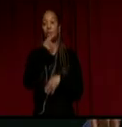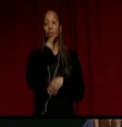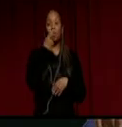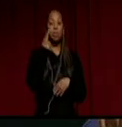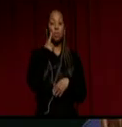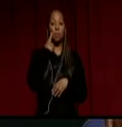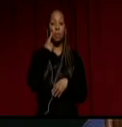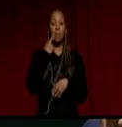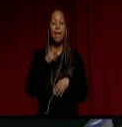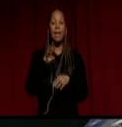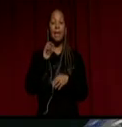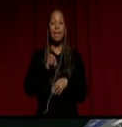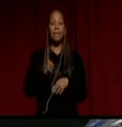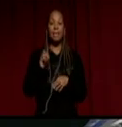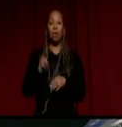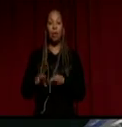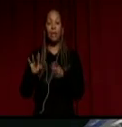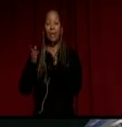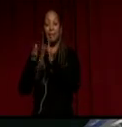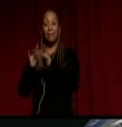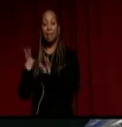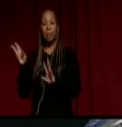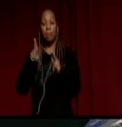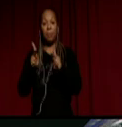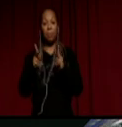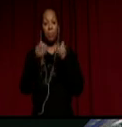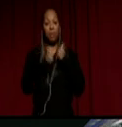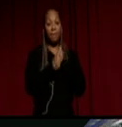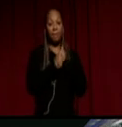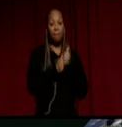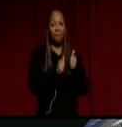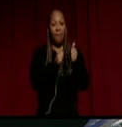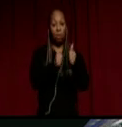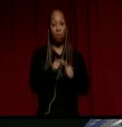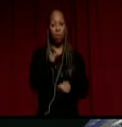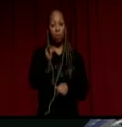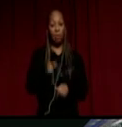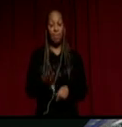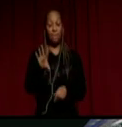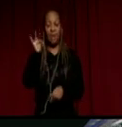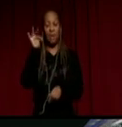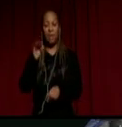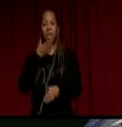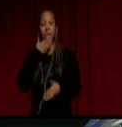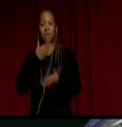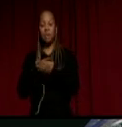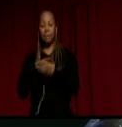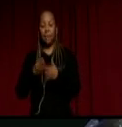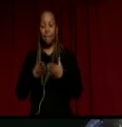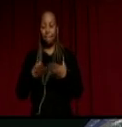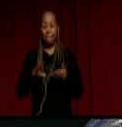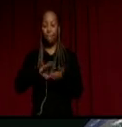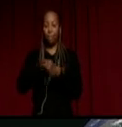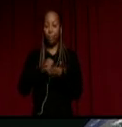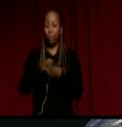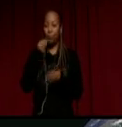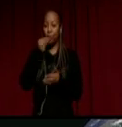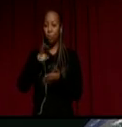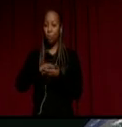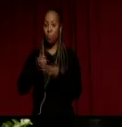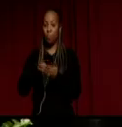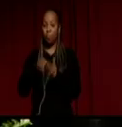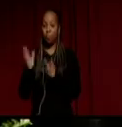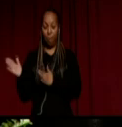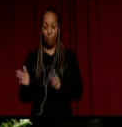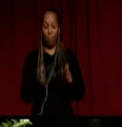people can follow you and find out good meal preparation and healthy eating? Do you have a website? Well,